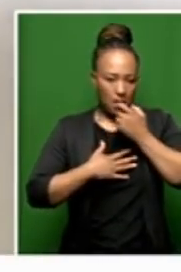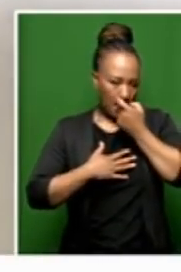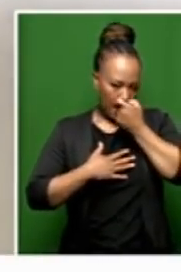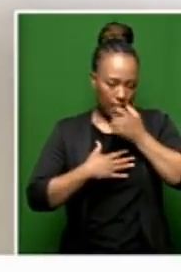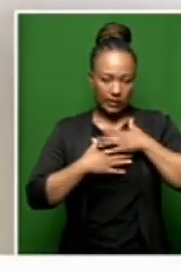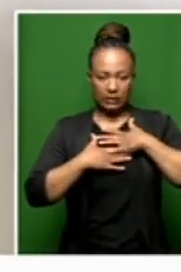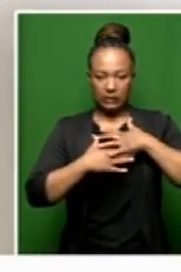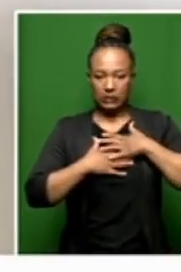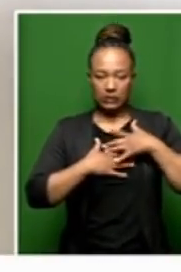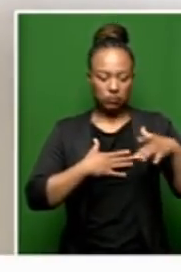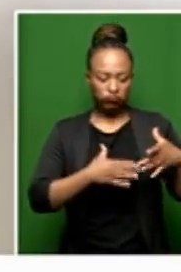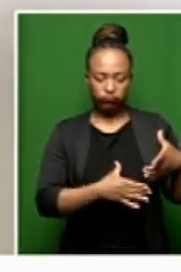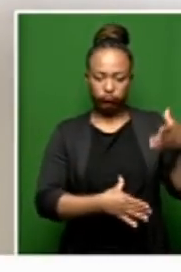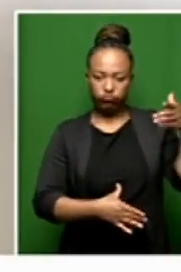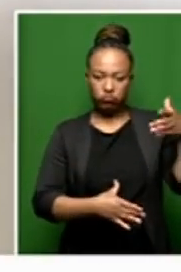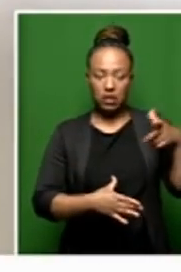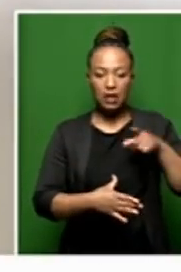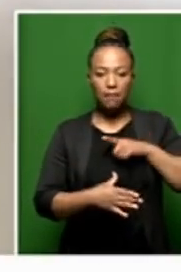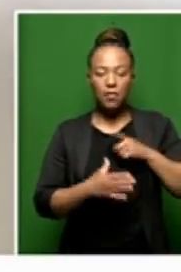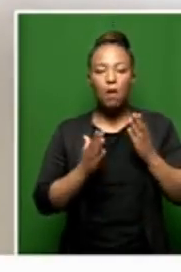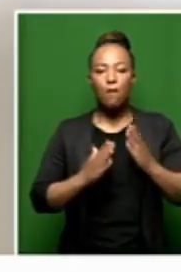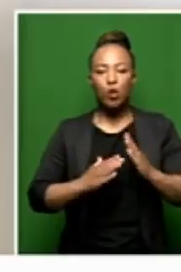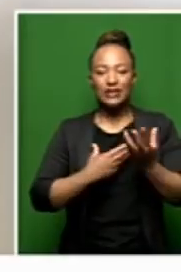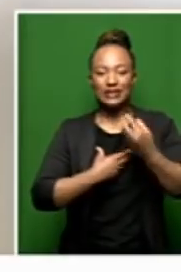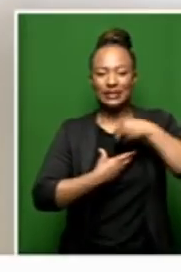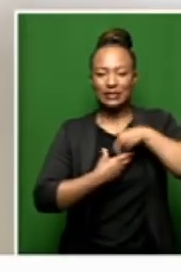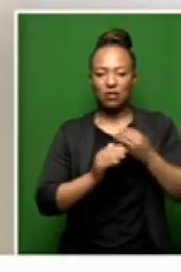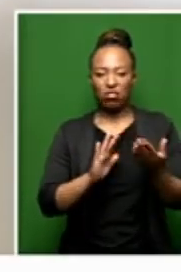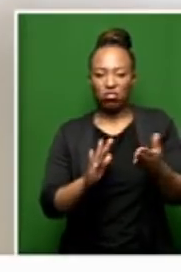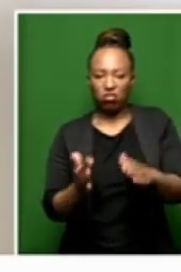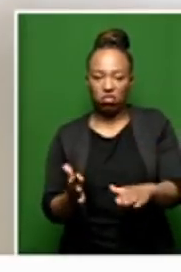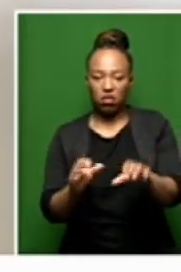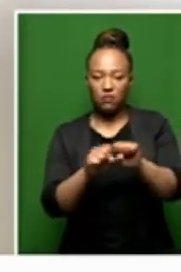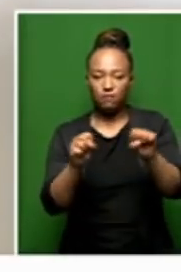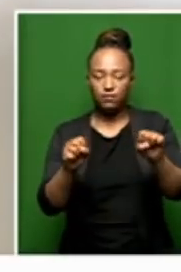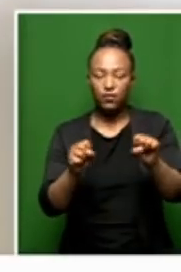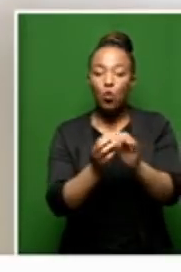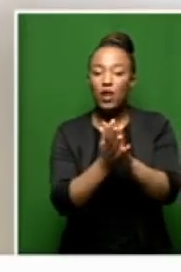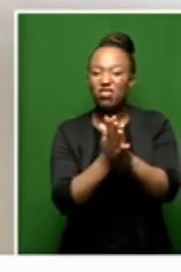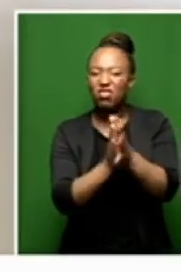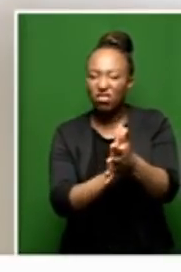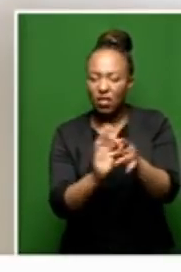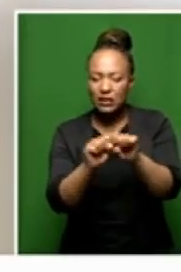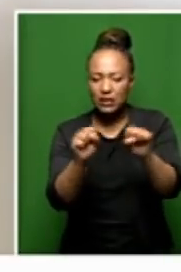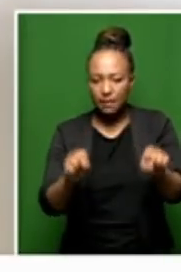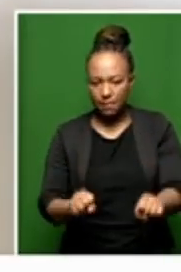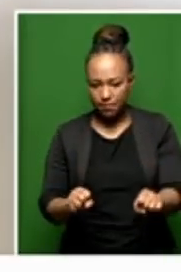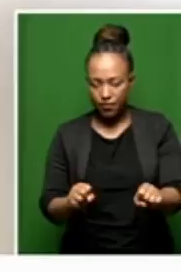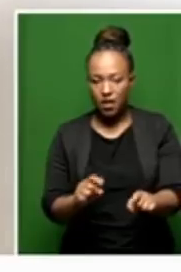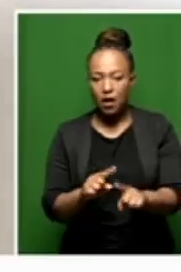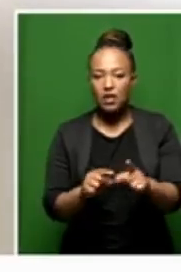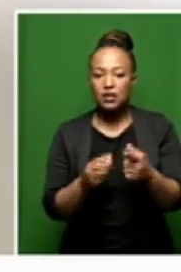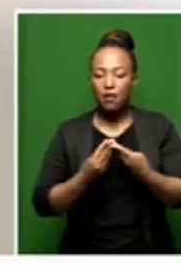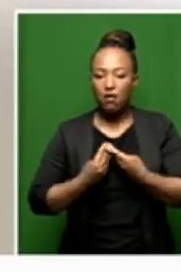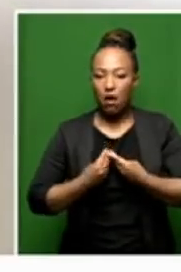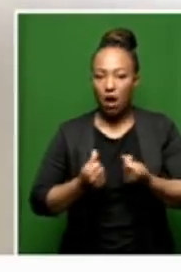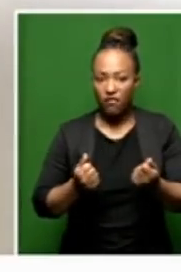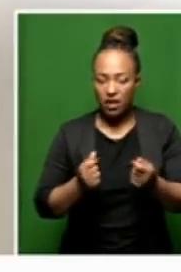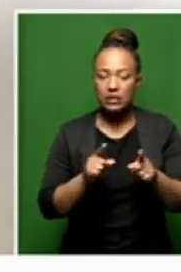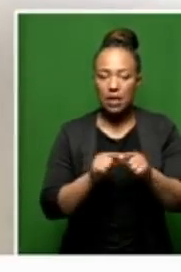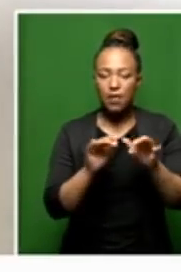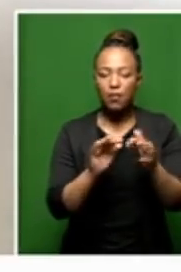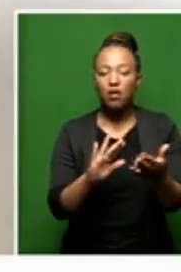still kills a lot of your internal body system eventually, still, even if you try to recover. But we also lose a lot of number of